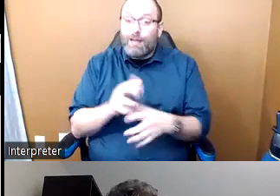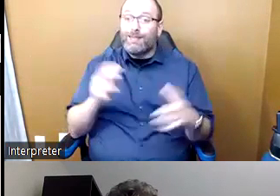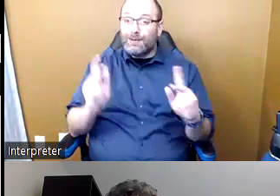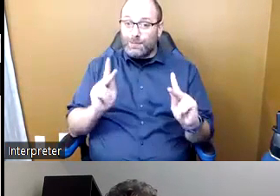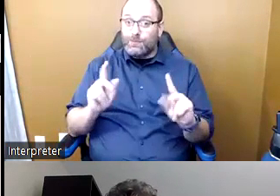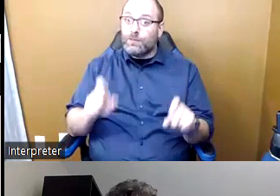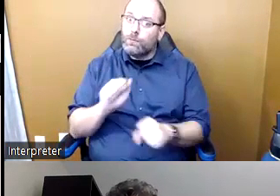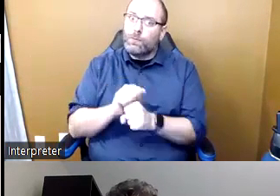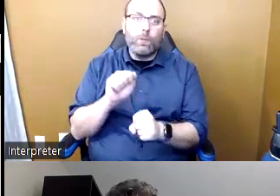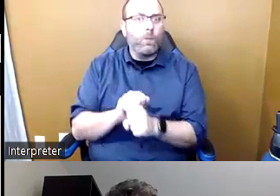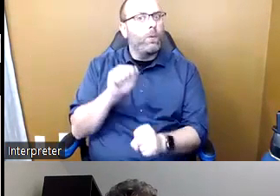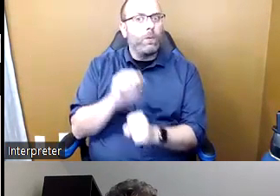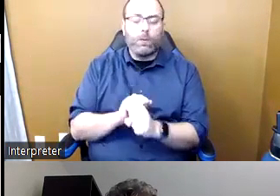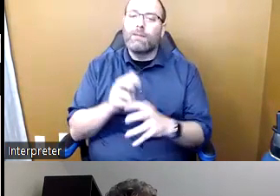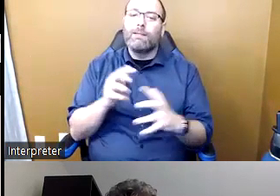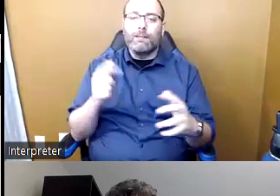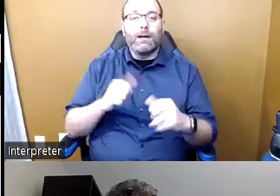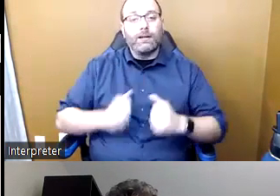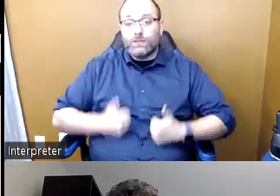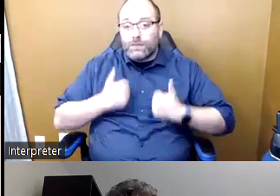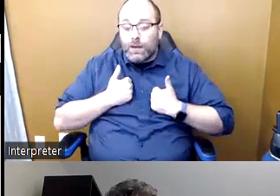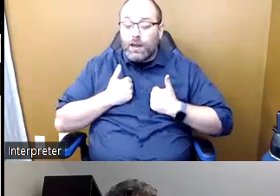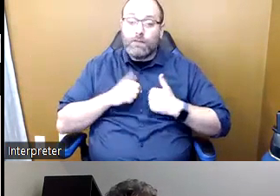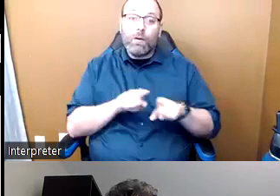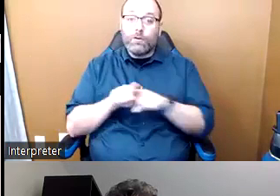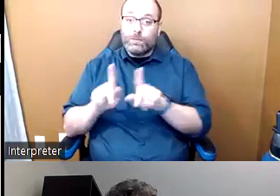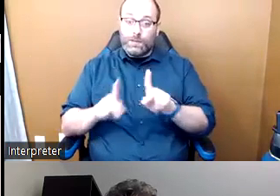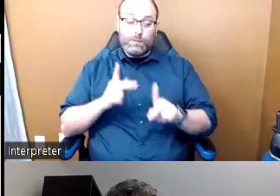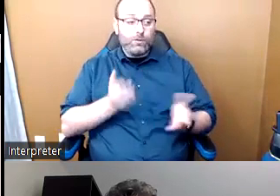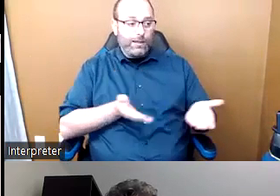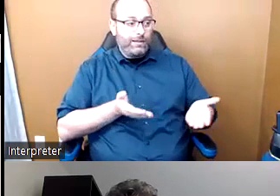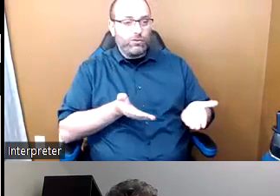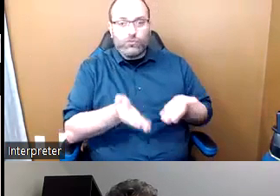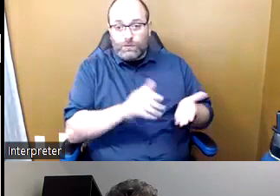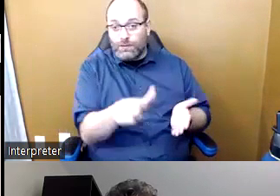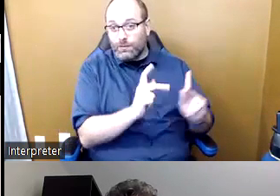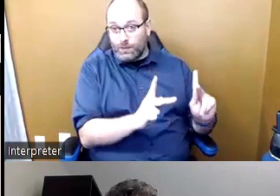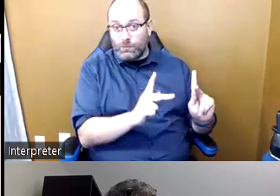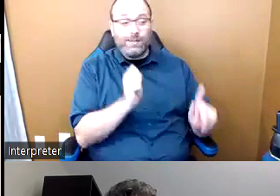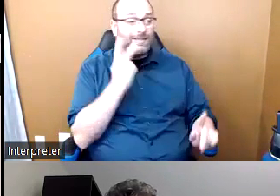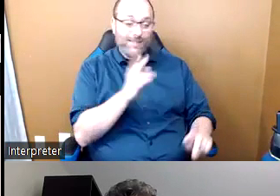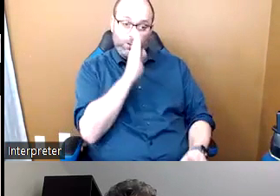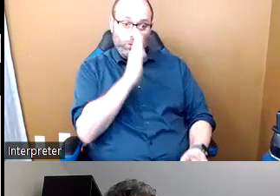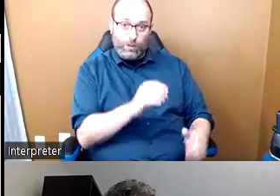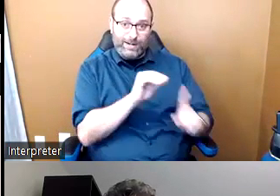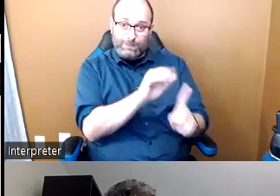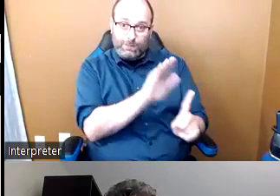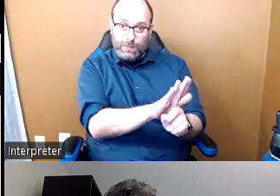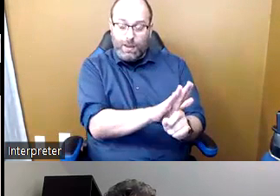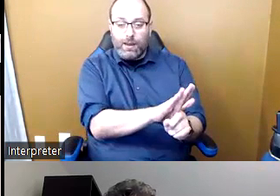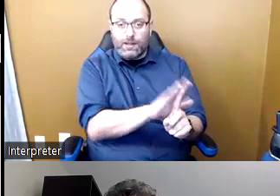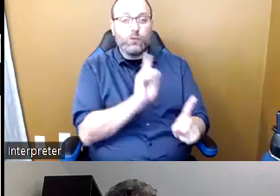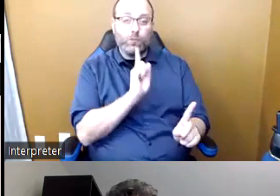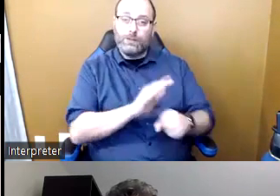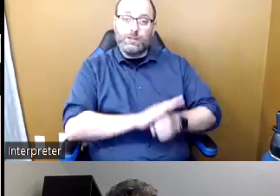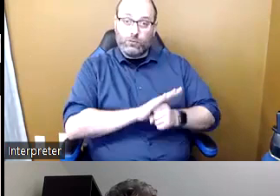to survive. And B, those of us who work to serve other people see the direct impacts of our work, and it can be very, very stressful to